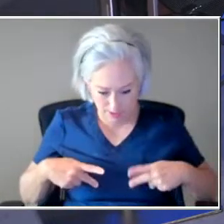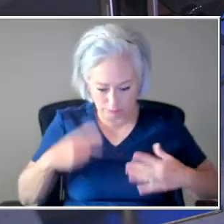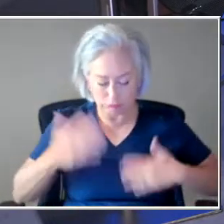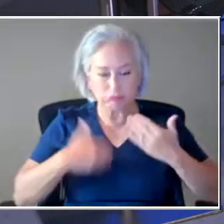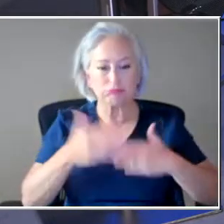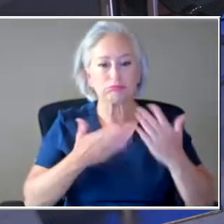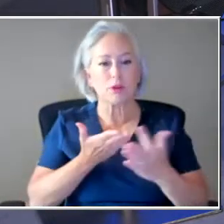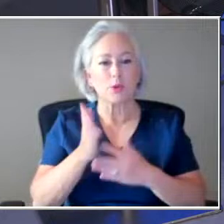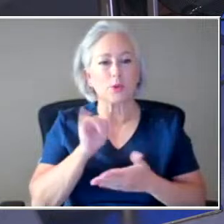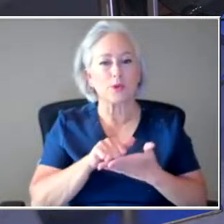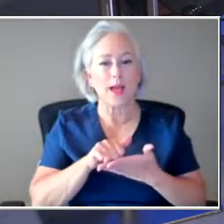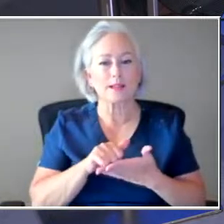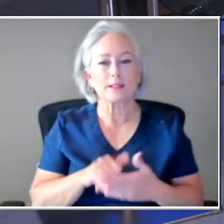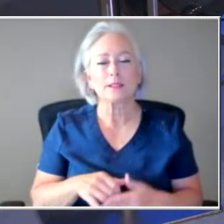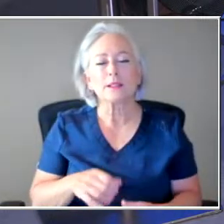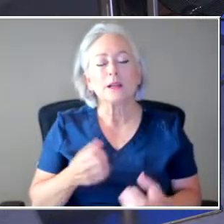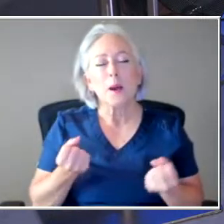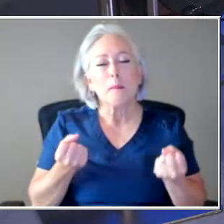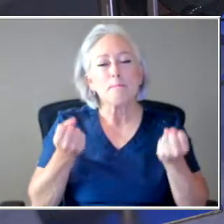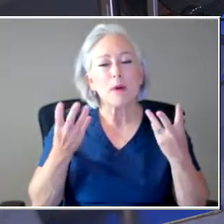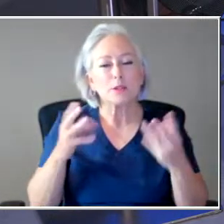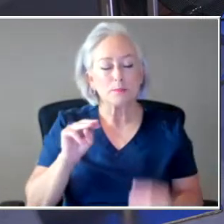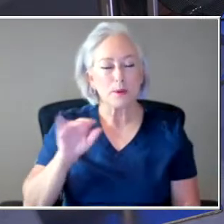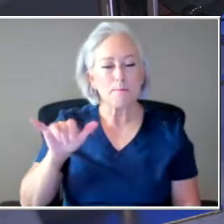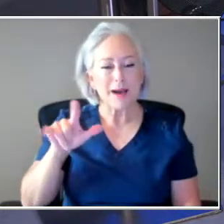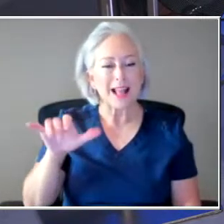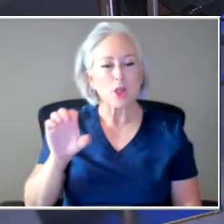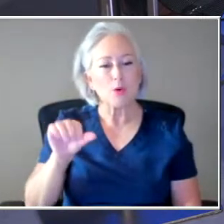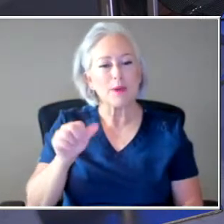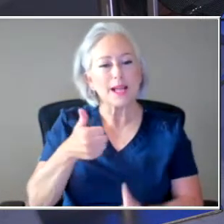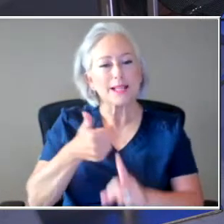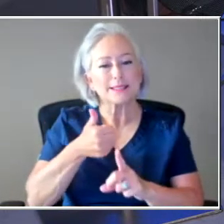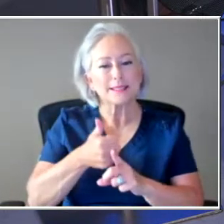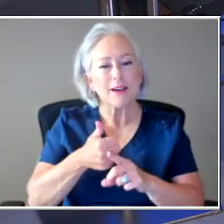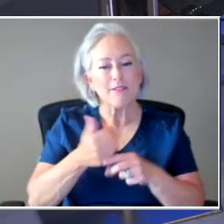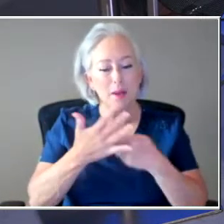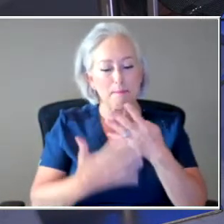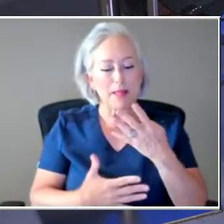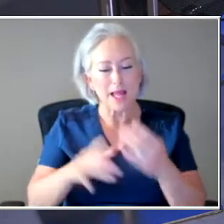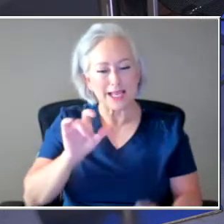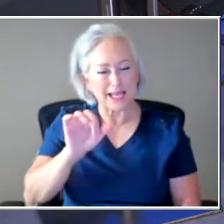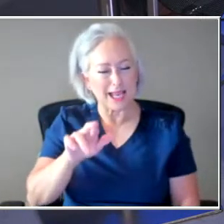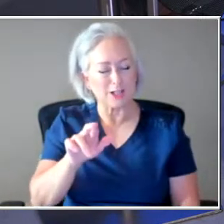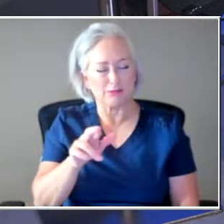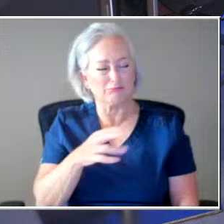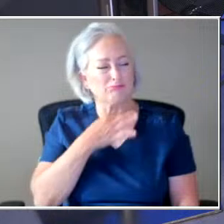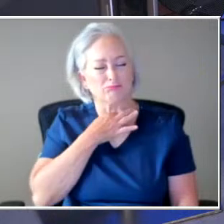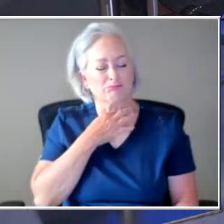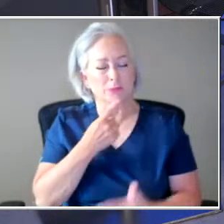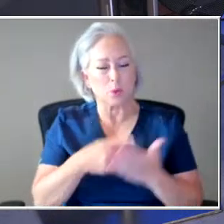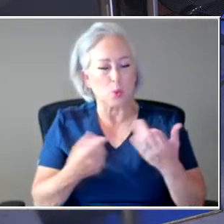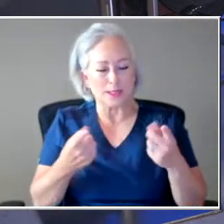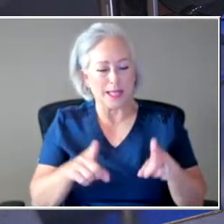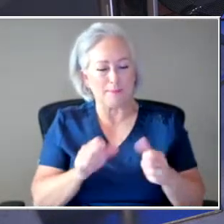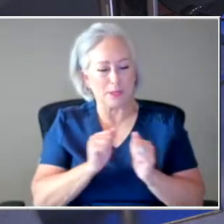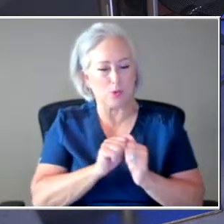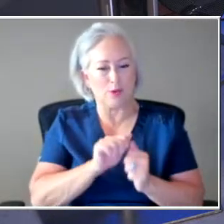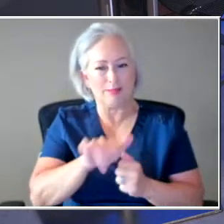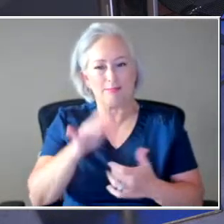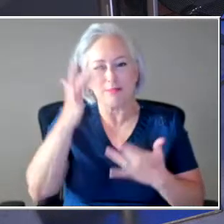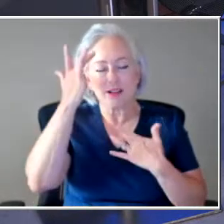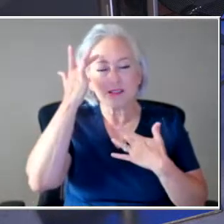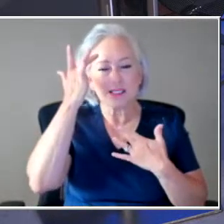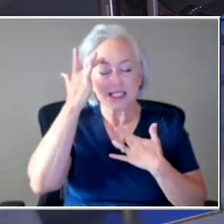myeloma, one of many blood cancer. What's happening inside the body with the disease? And then she talked about a